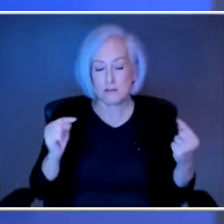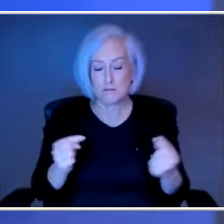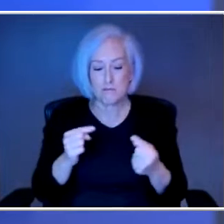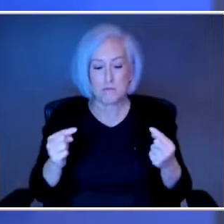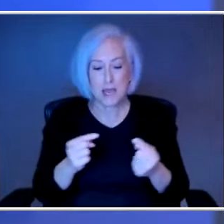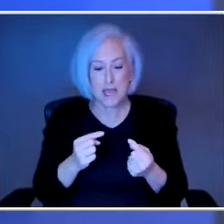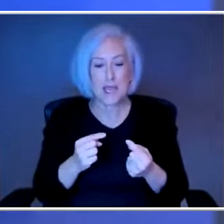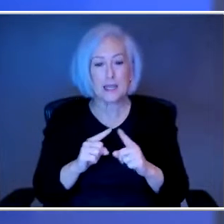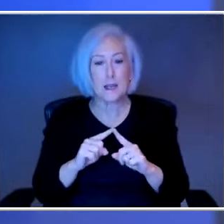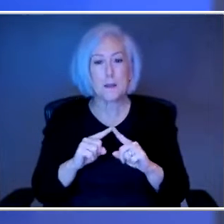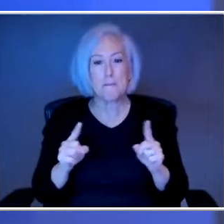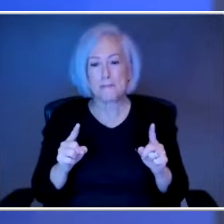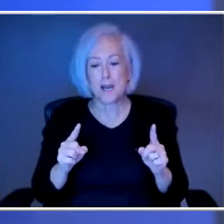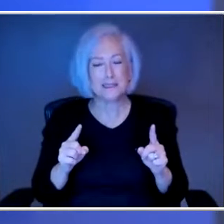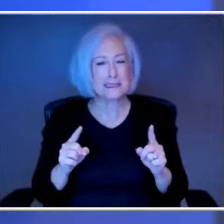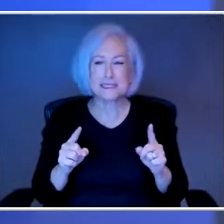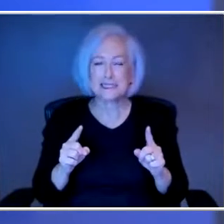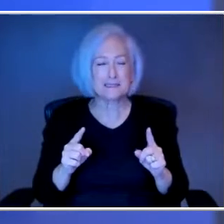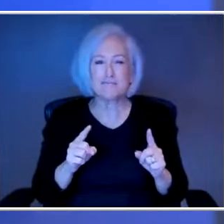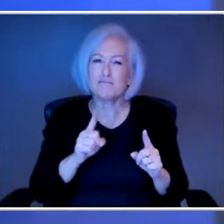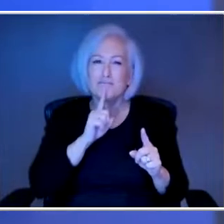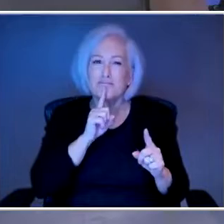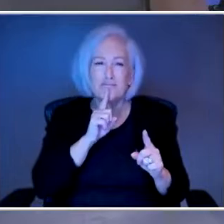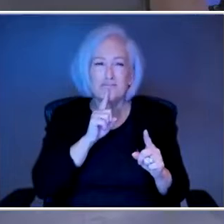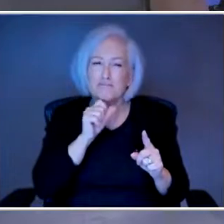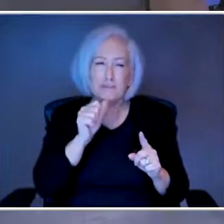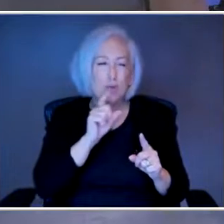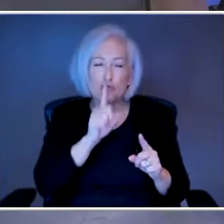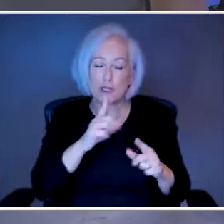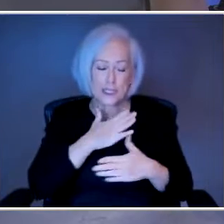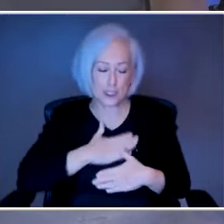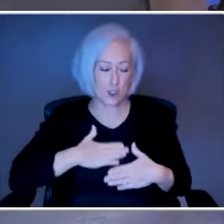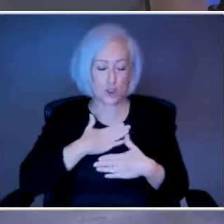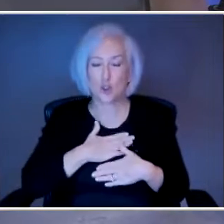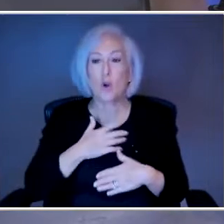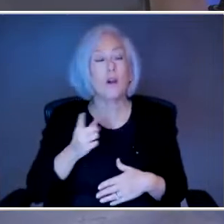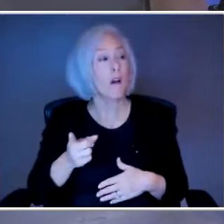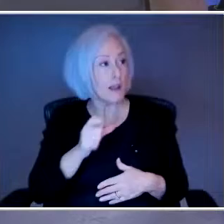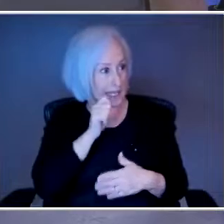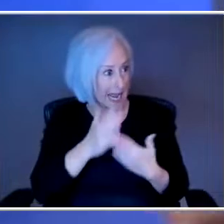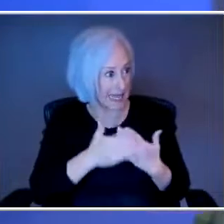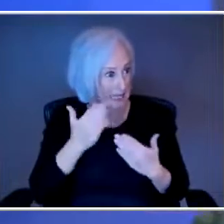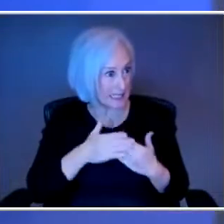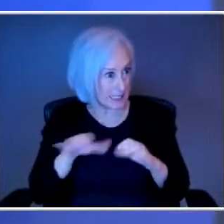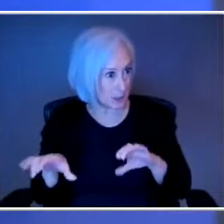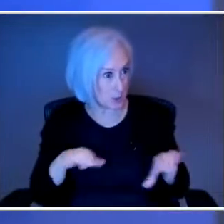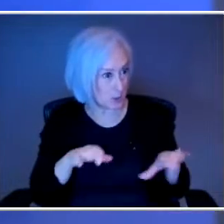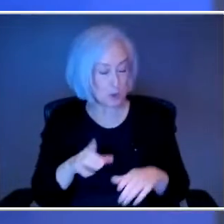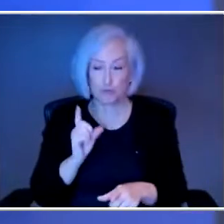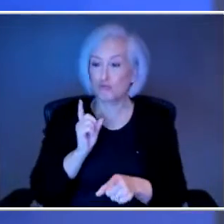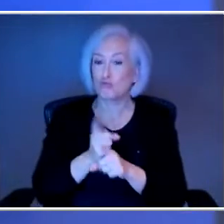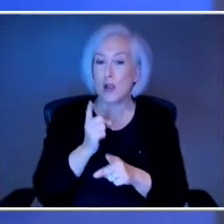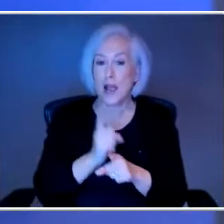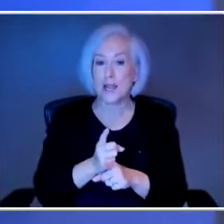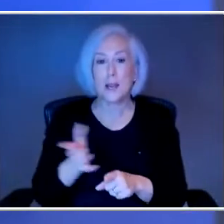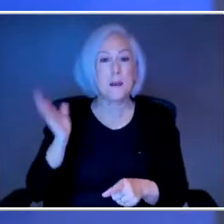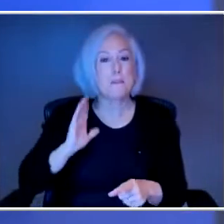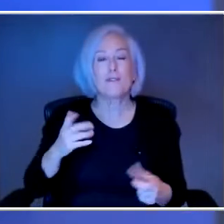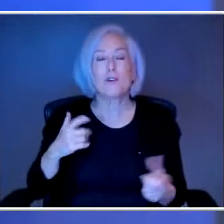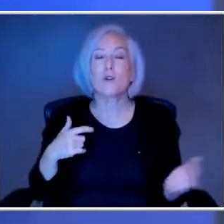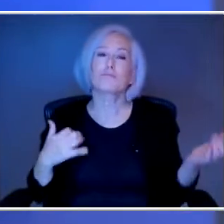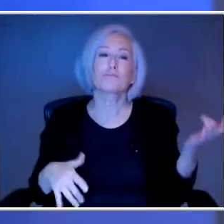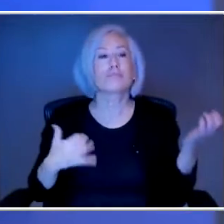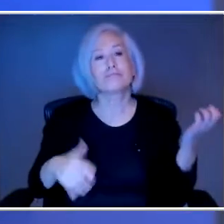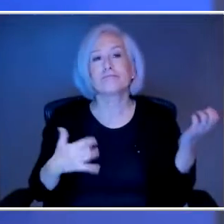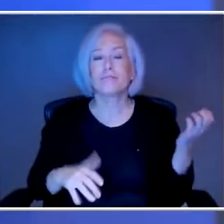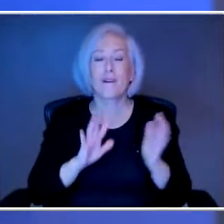less enjoyable, and not the ease that you not the ease, and you know, where I used to be able to play for 5 or 6 hours a